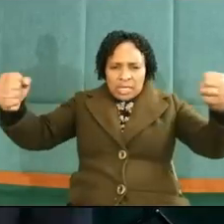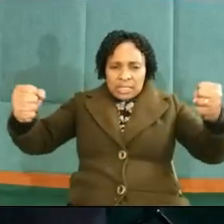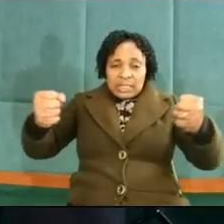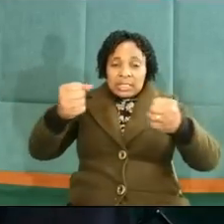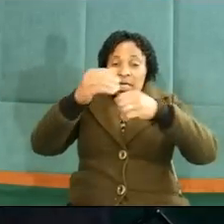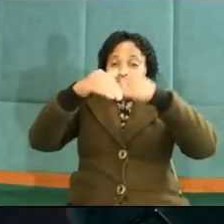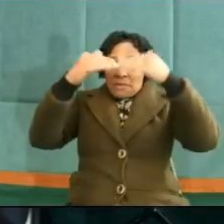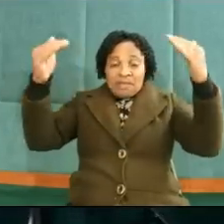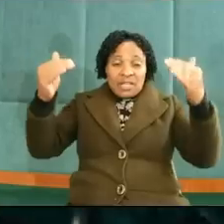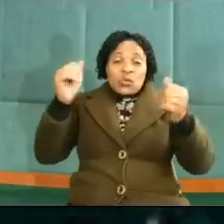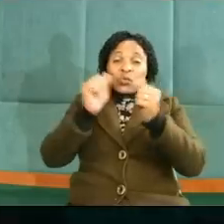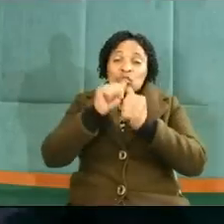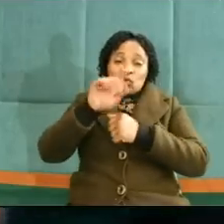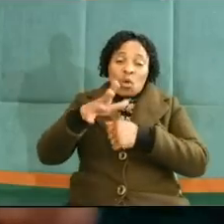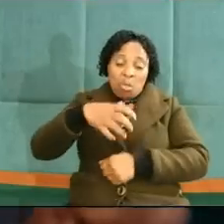your soul.